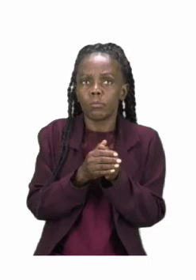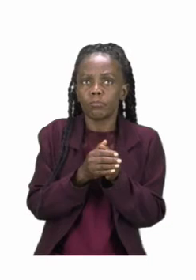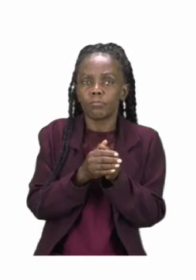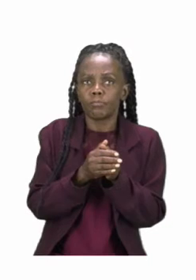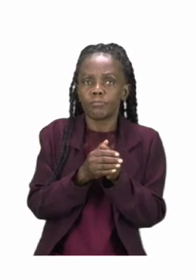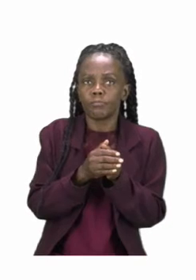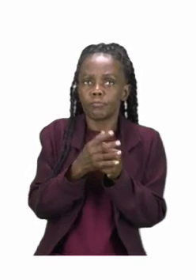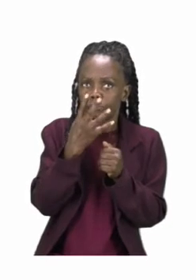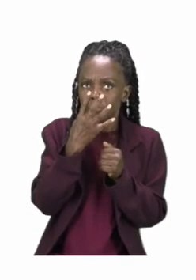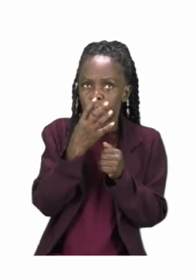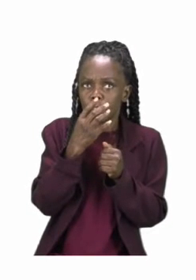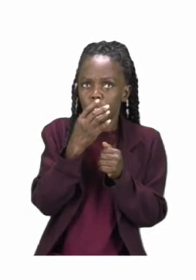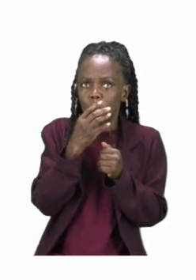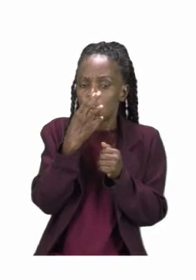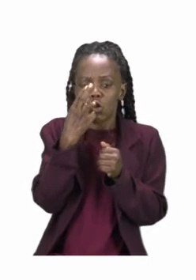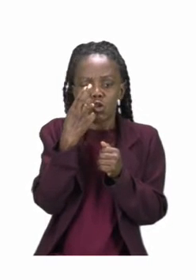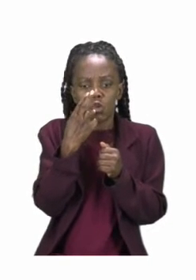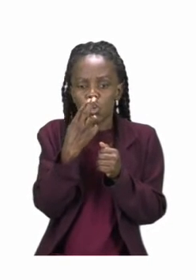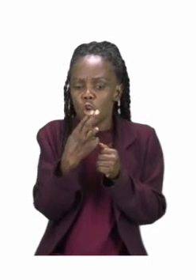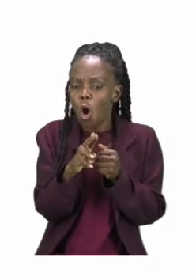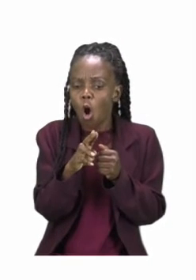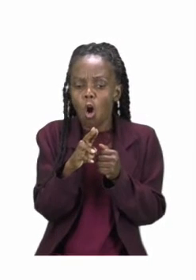Not by the hairs of our